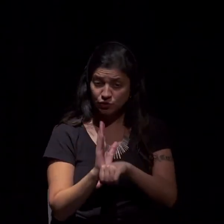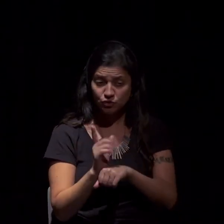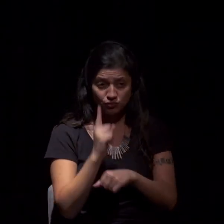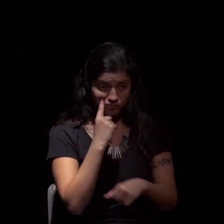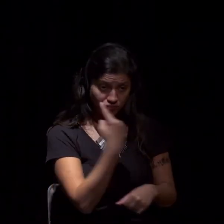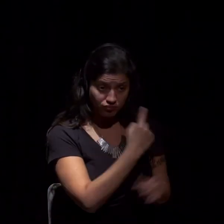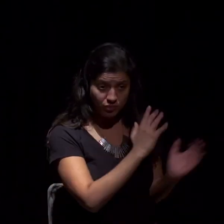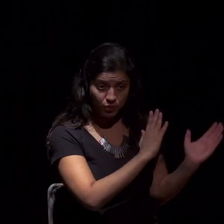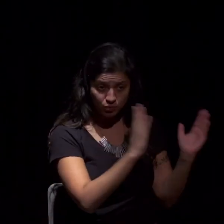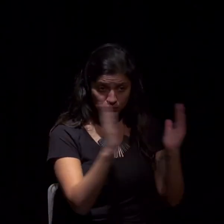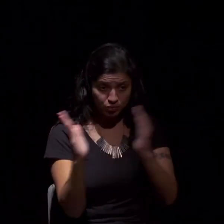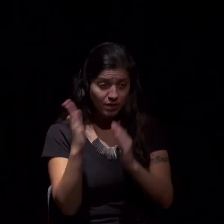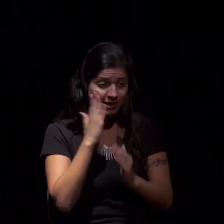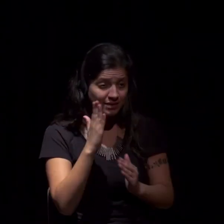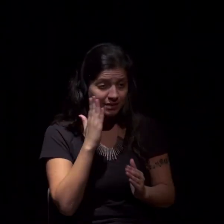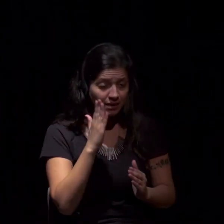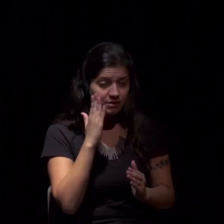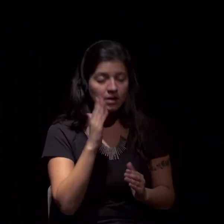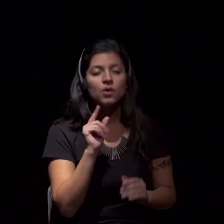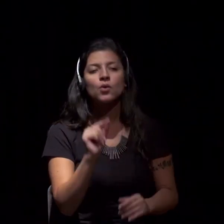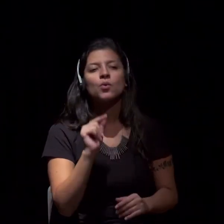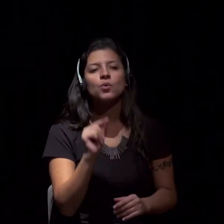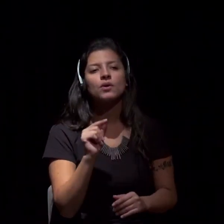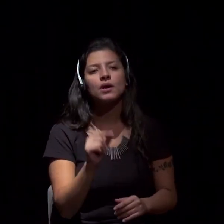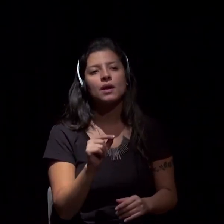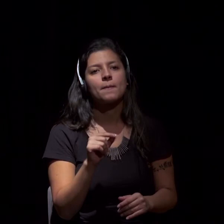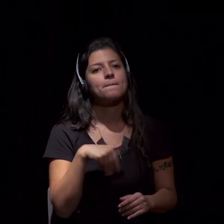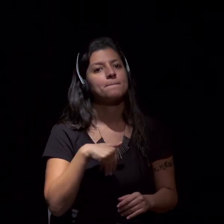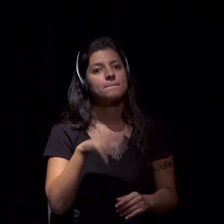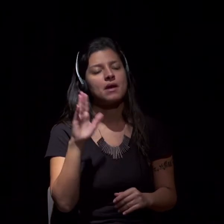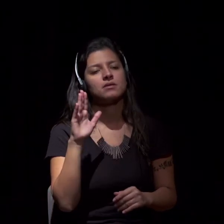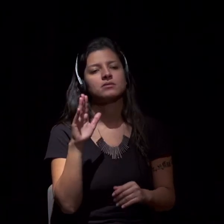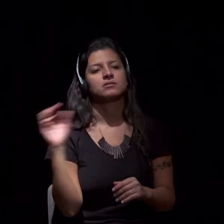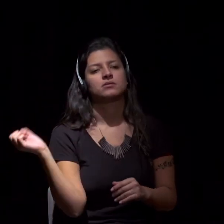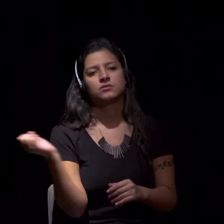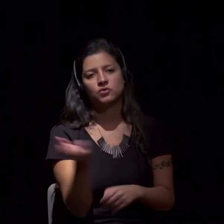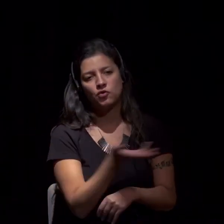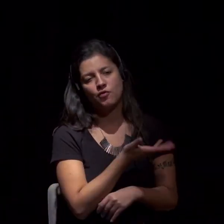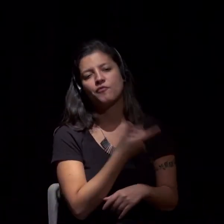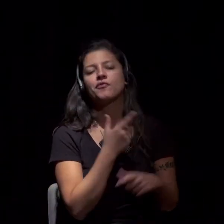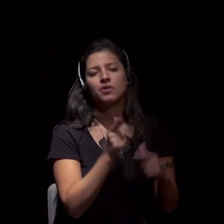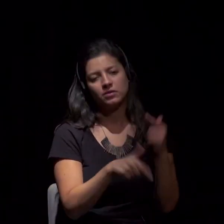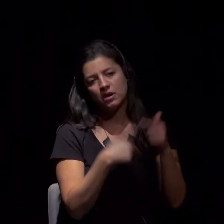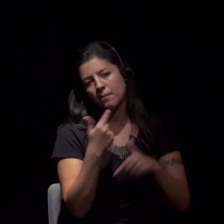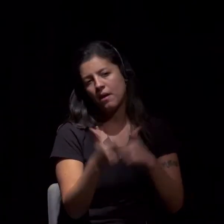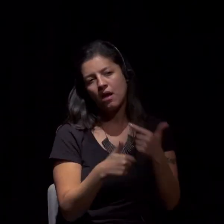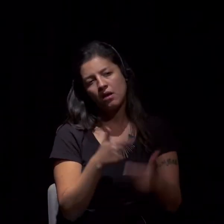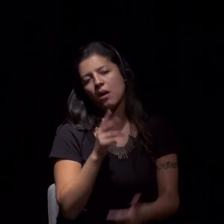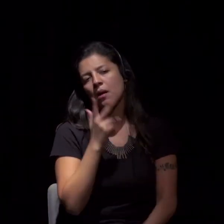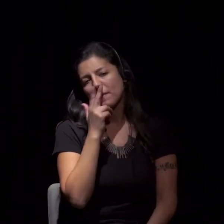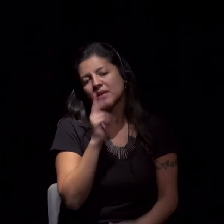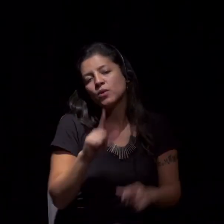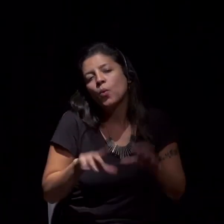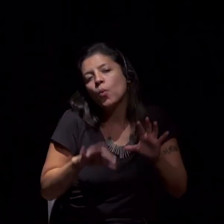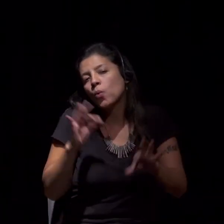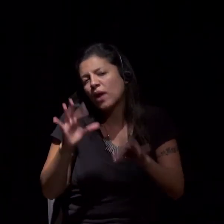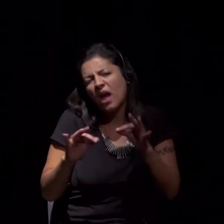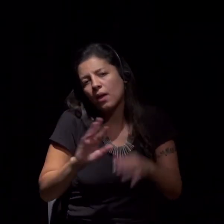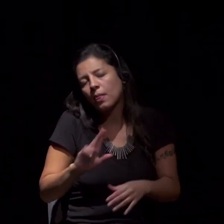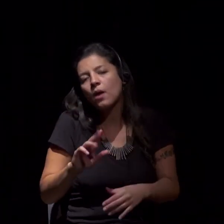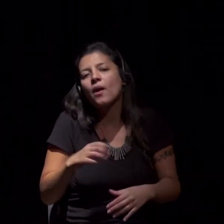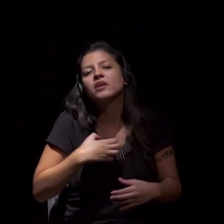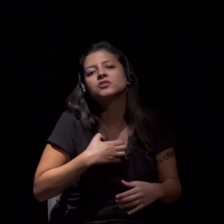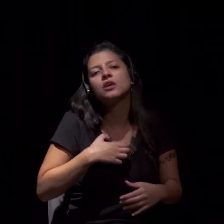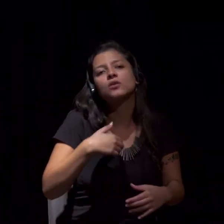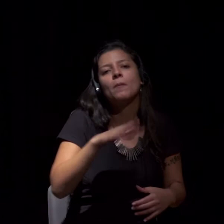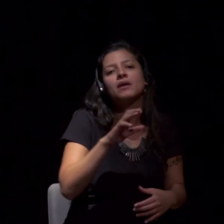recent endeavors, which as it so happens were not so much curatorial as editorial. Do I have to press anything to